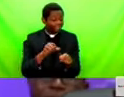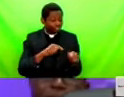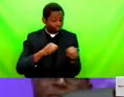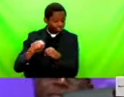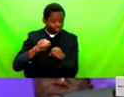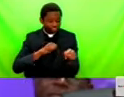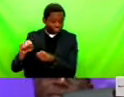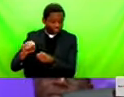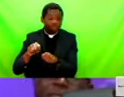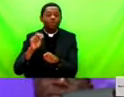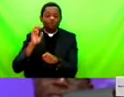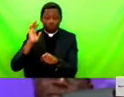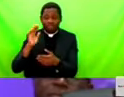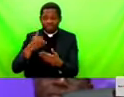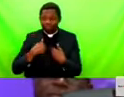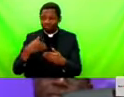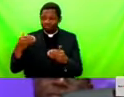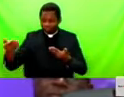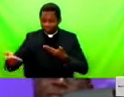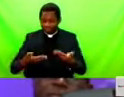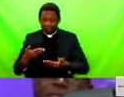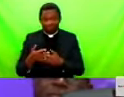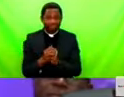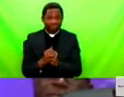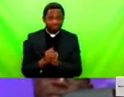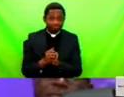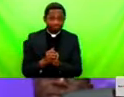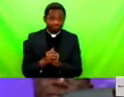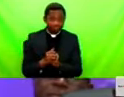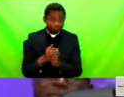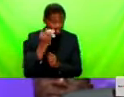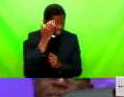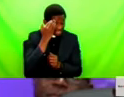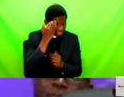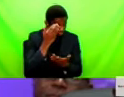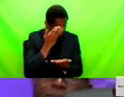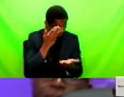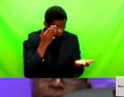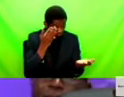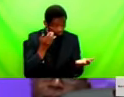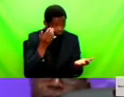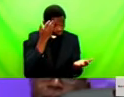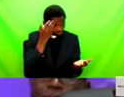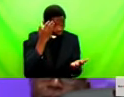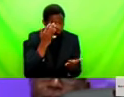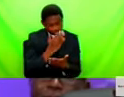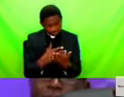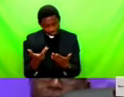welcome. And then the heads, you are aware of what we want to do right from after this,